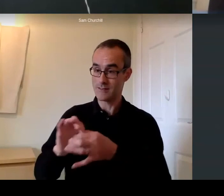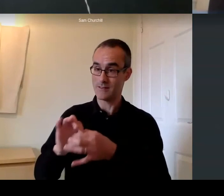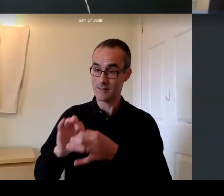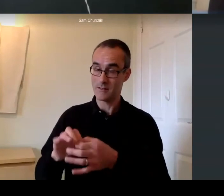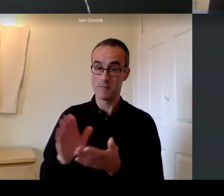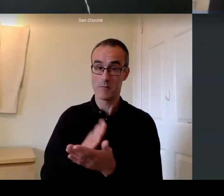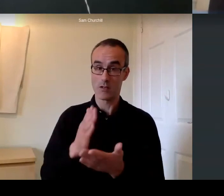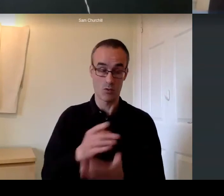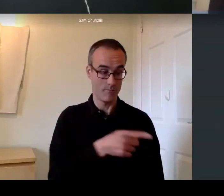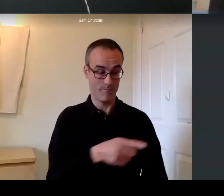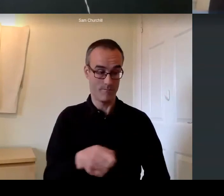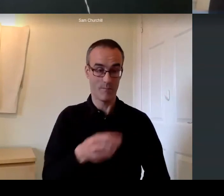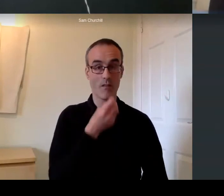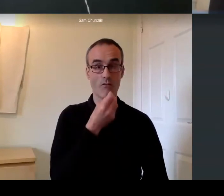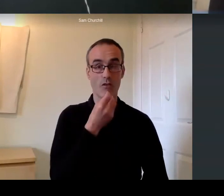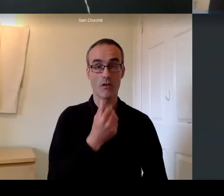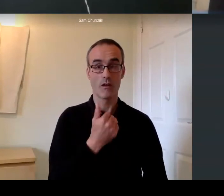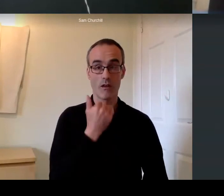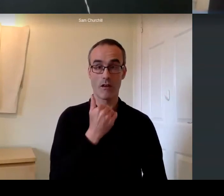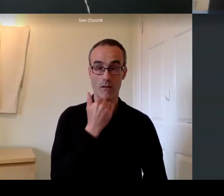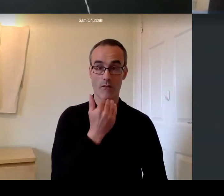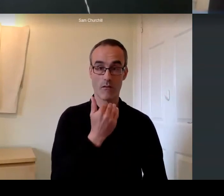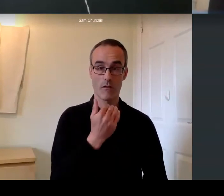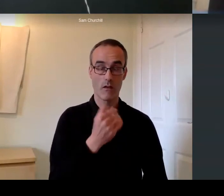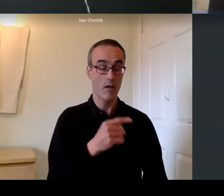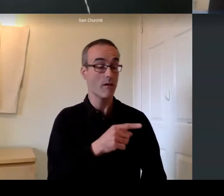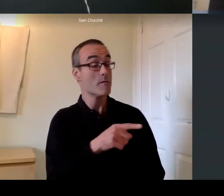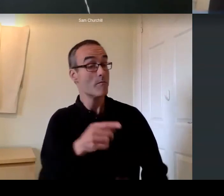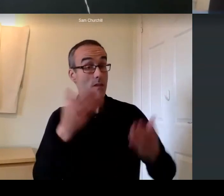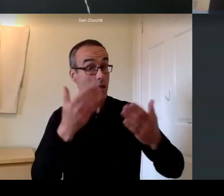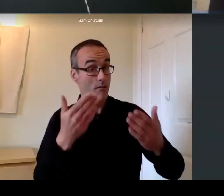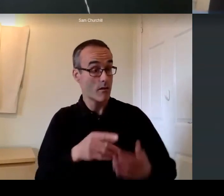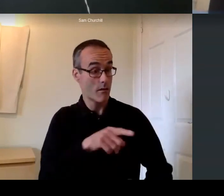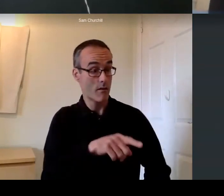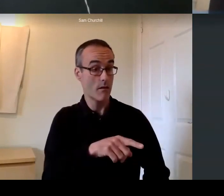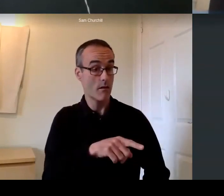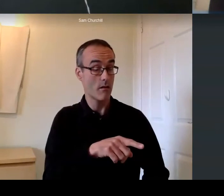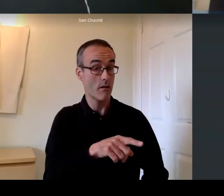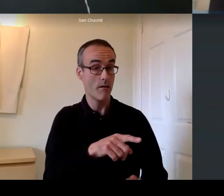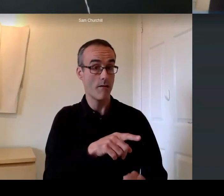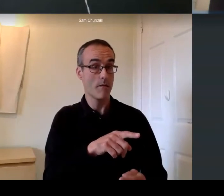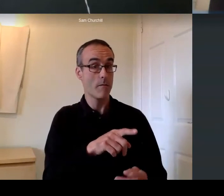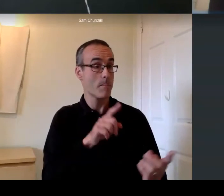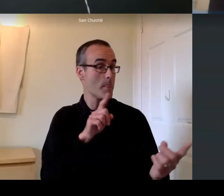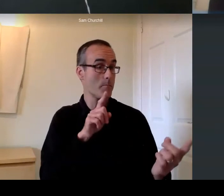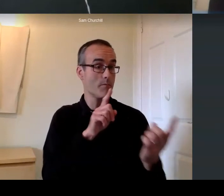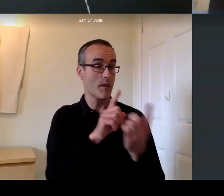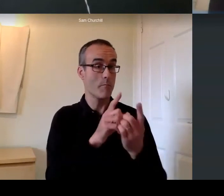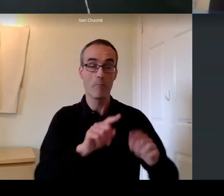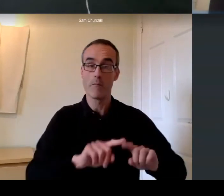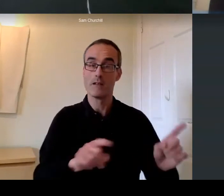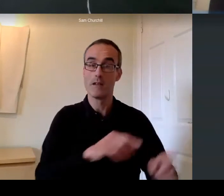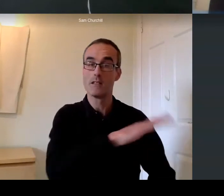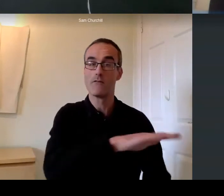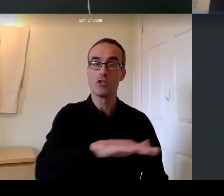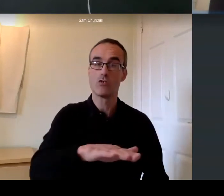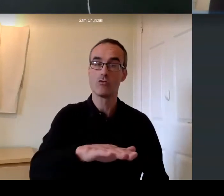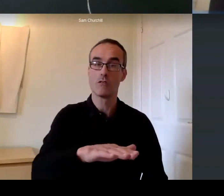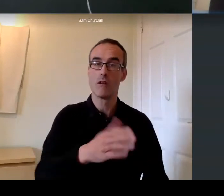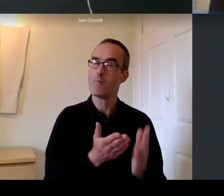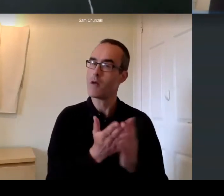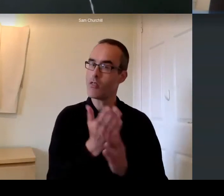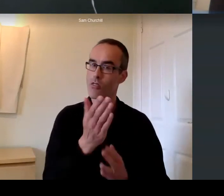they mingled with other kids, you know, whilst they were playing sports in the evenings, and they weren't getting that for a long time. So our toughest challenge was actually,